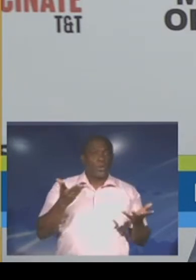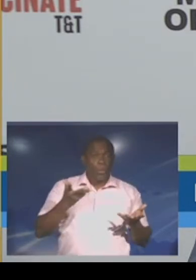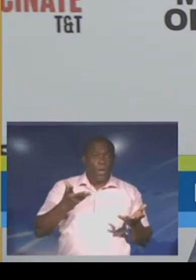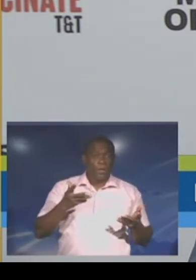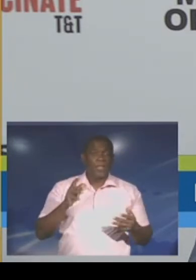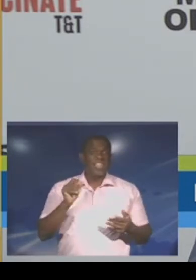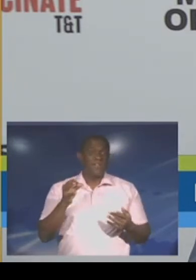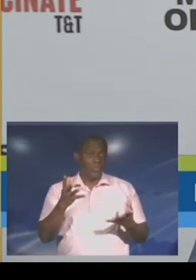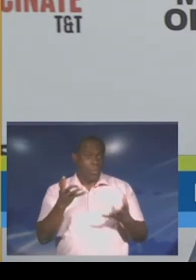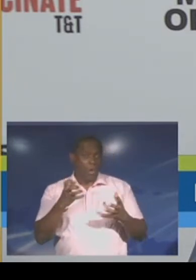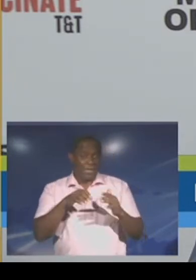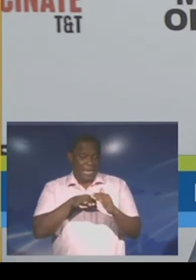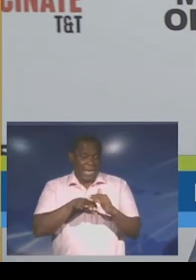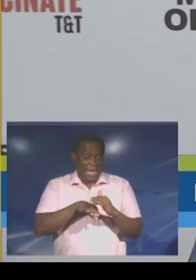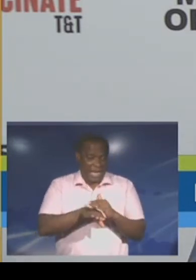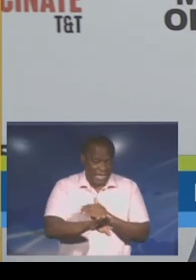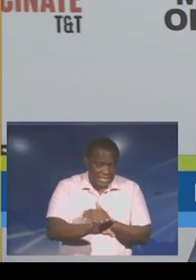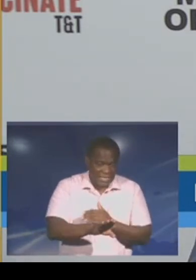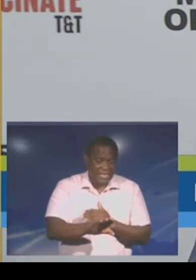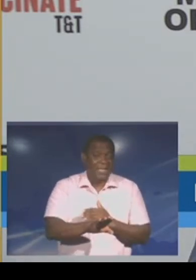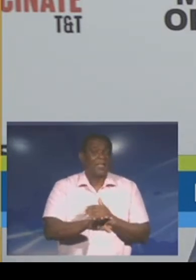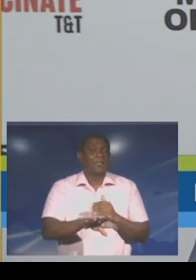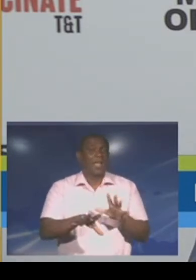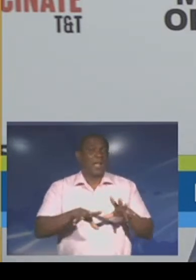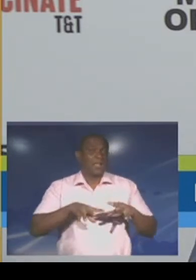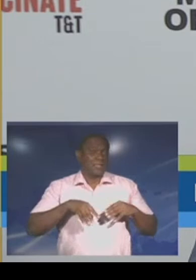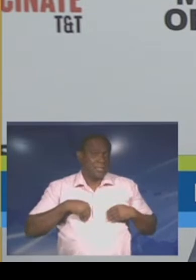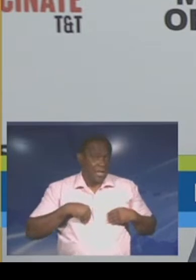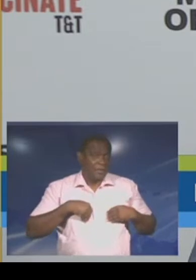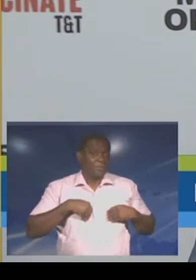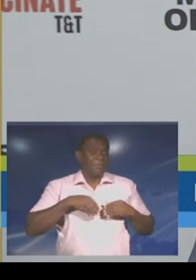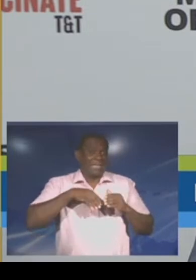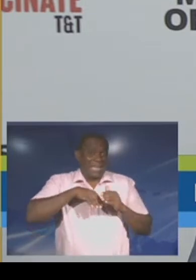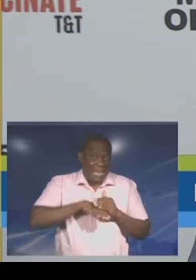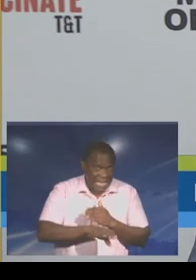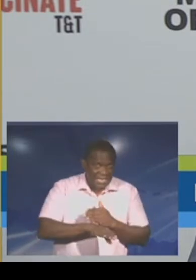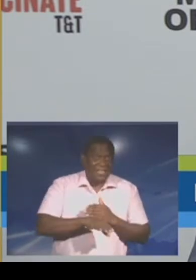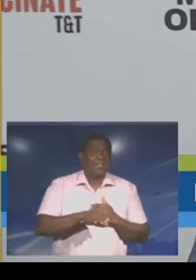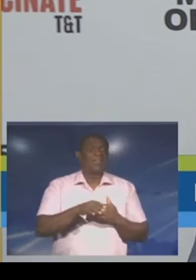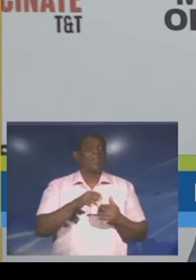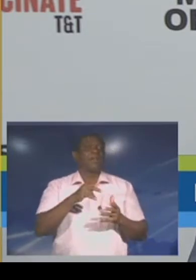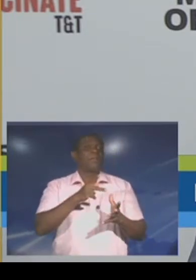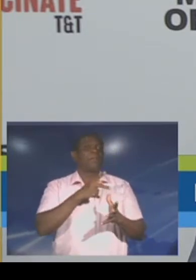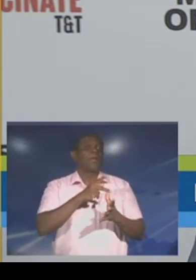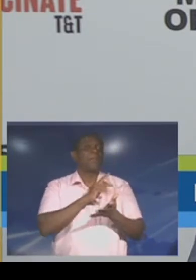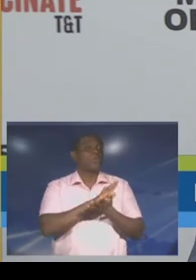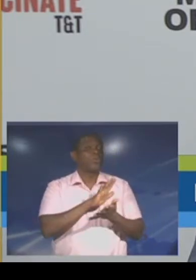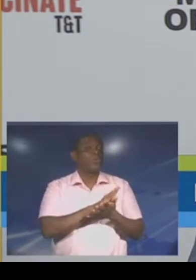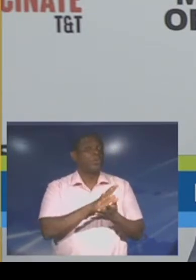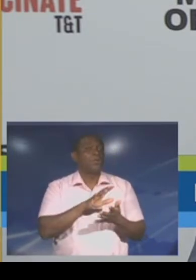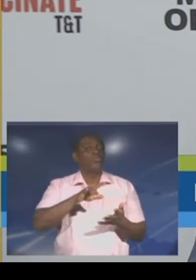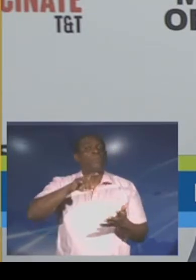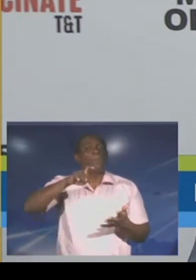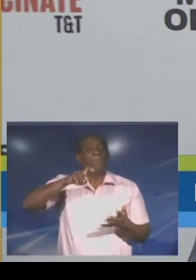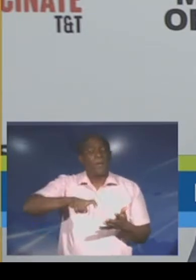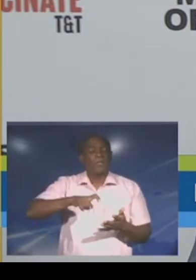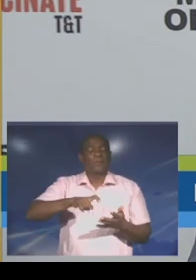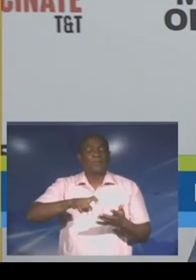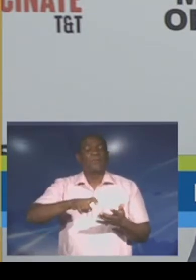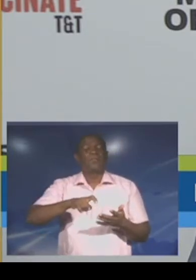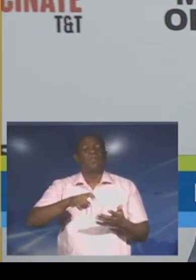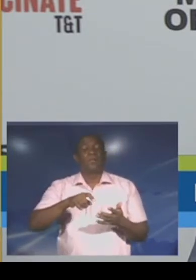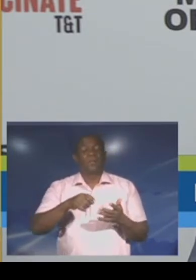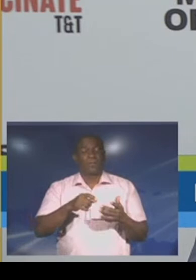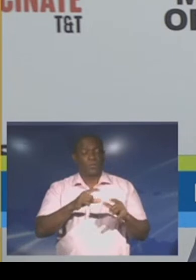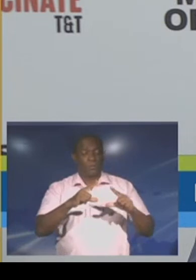your vaccination status. So we look forward to that and urge parents to ignore